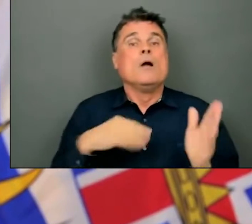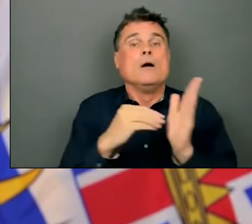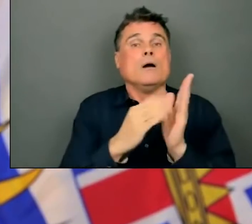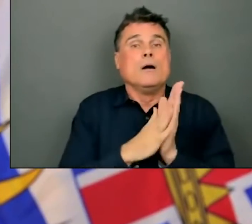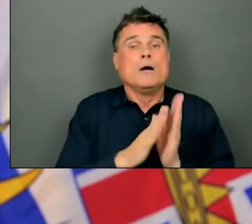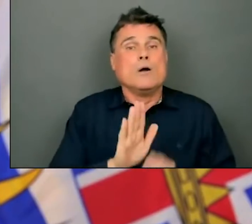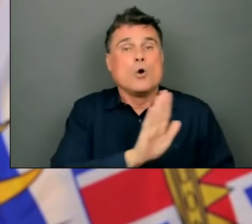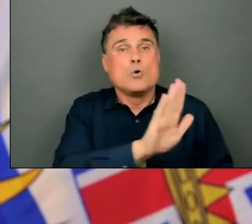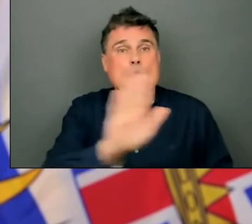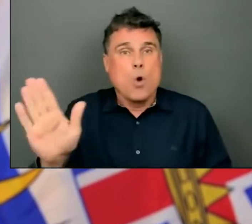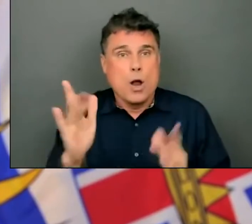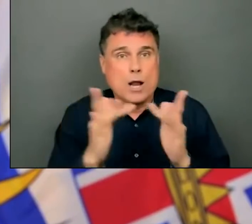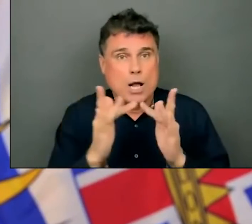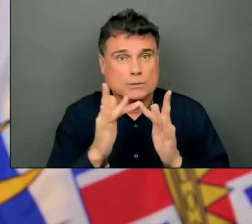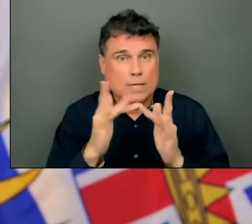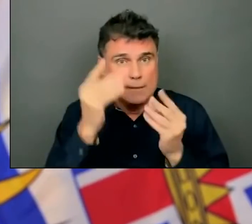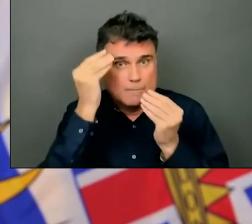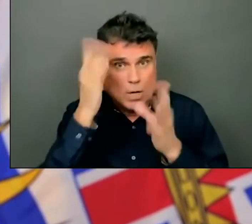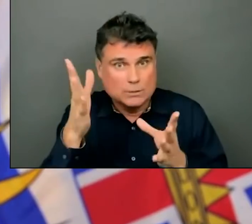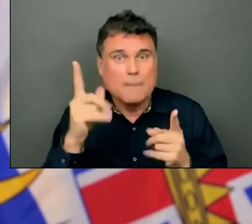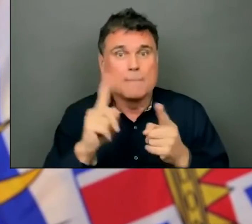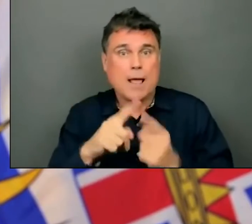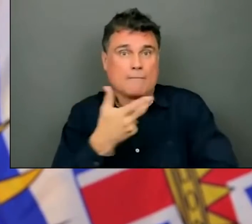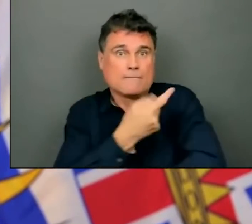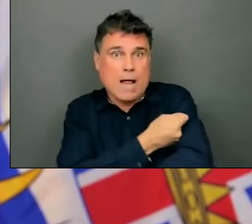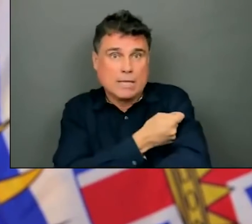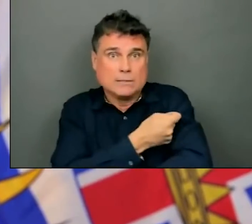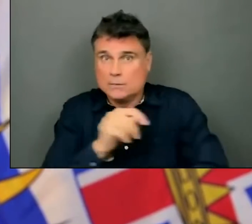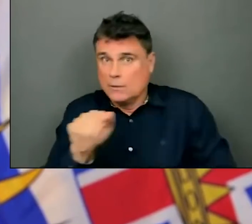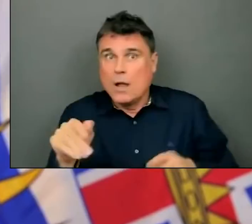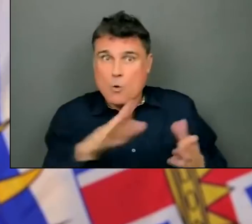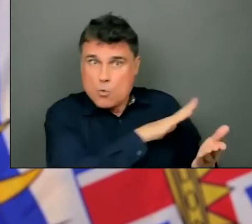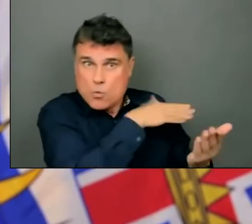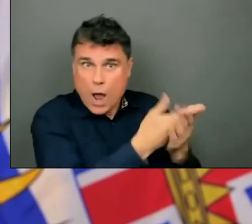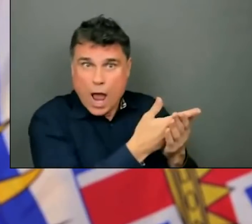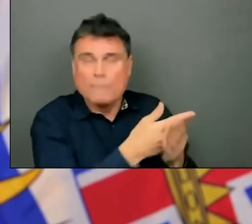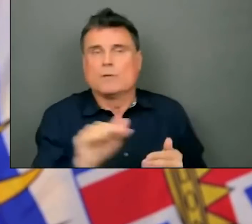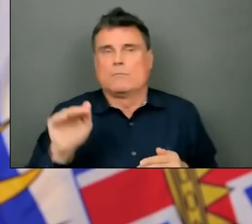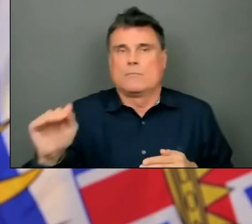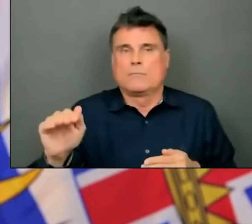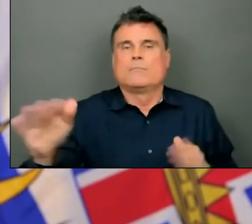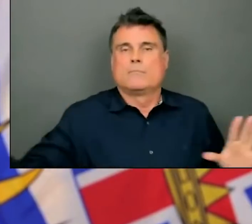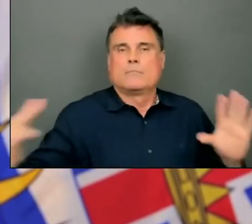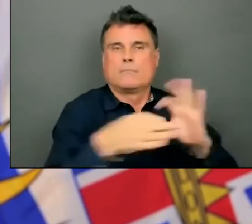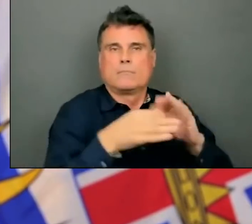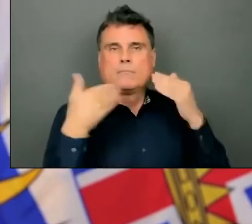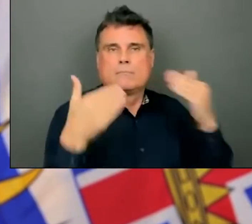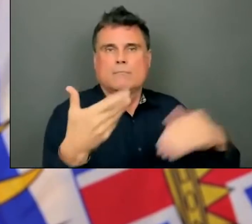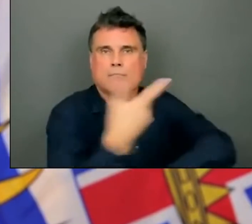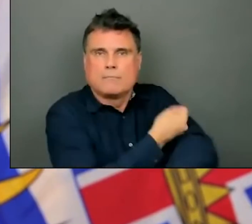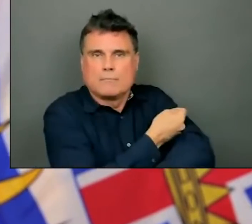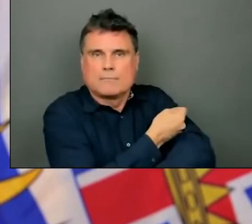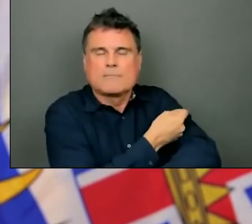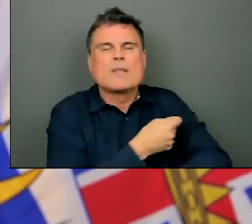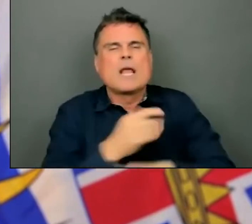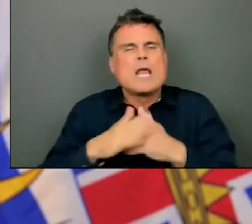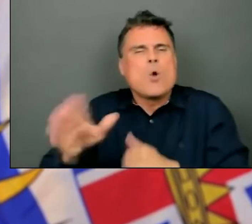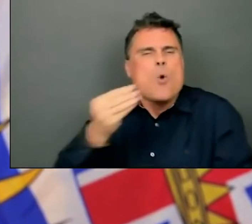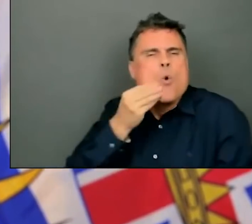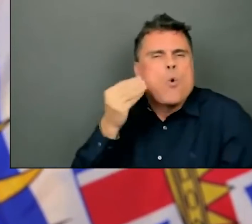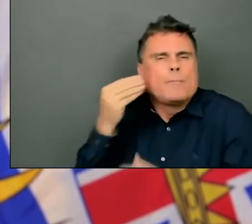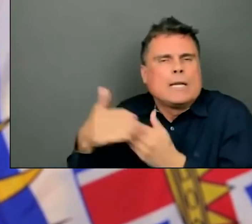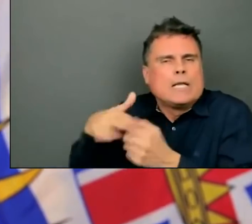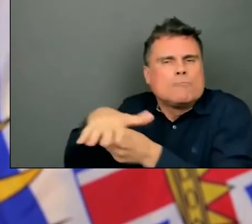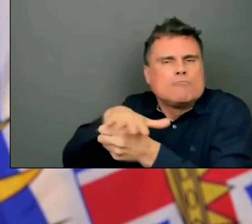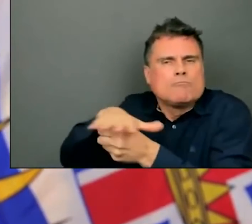when the vaccine is available, your dose will be reserved for you in either a pharmacy or a clinic close to where you live, and you'll be able to get